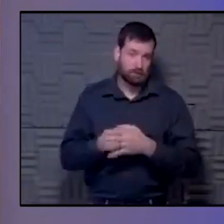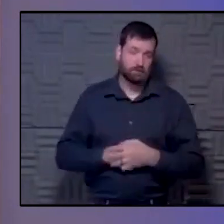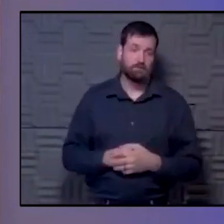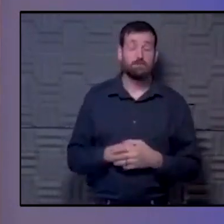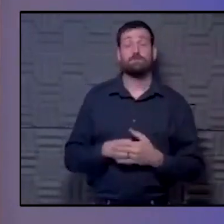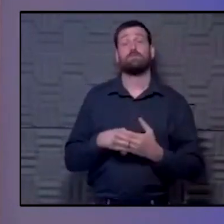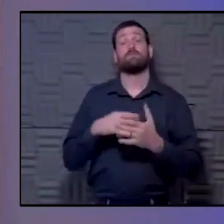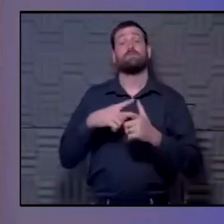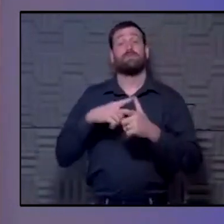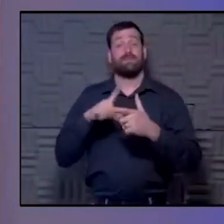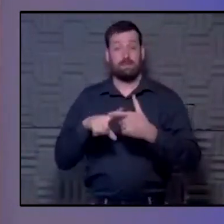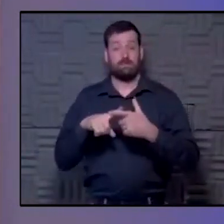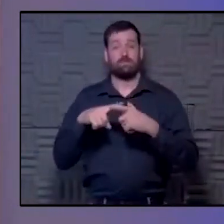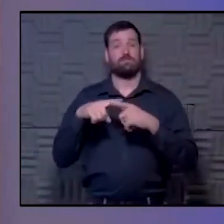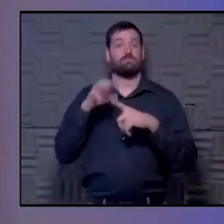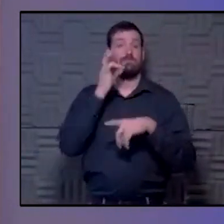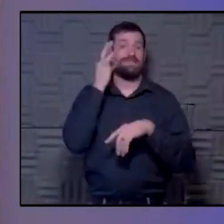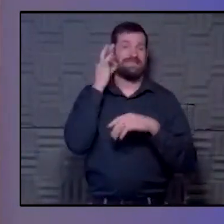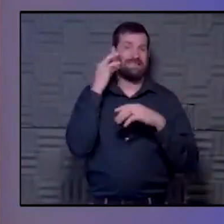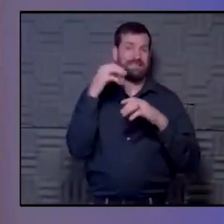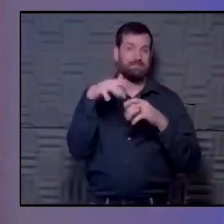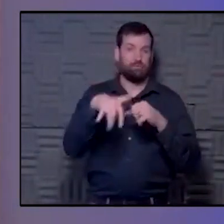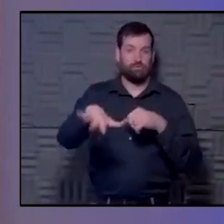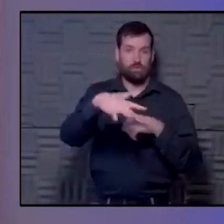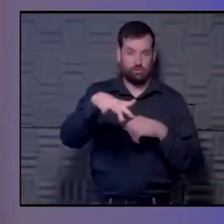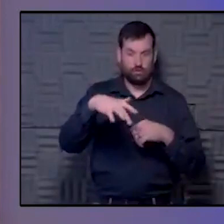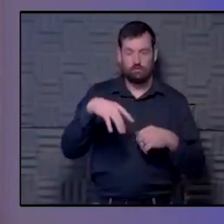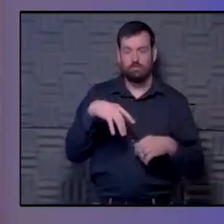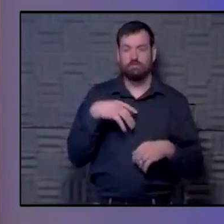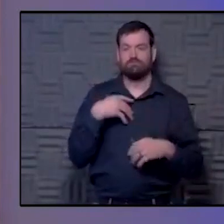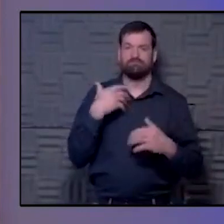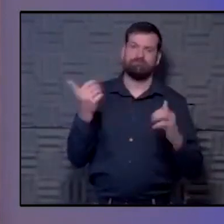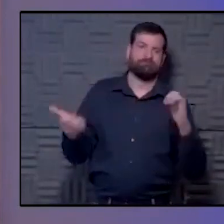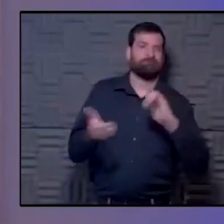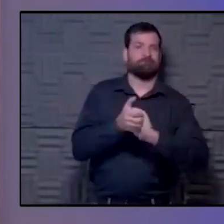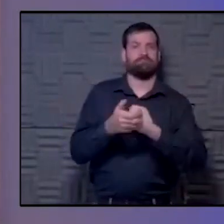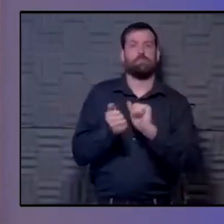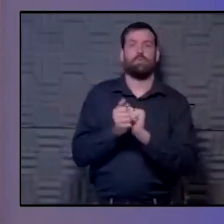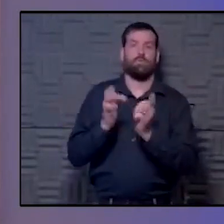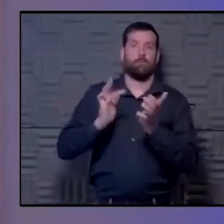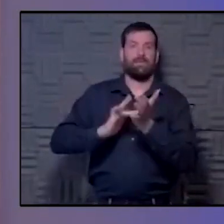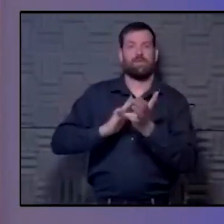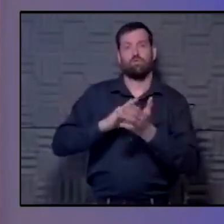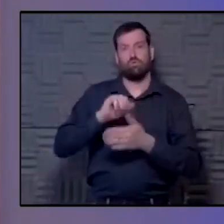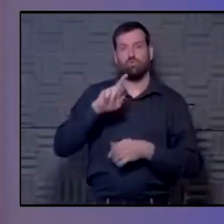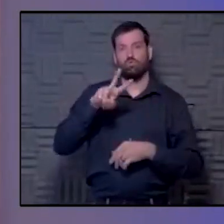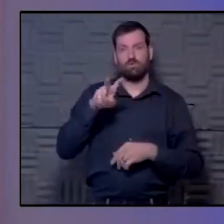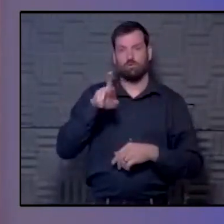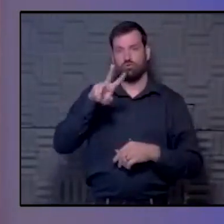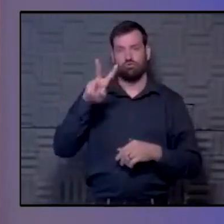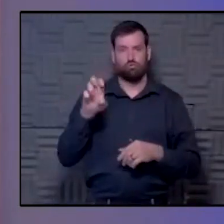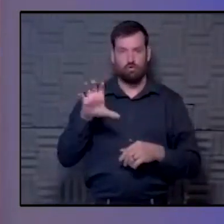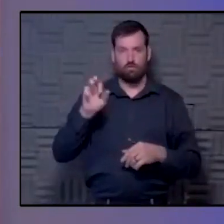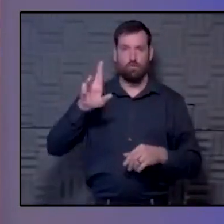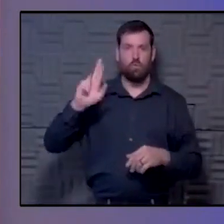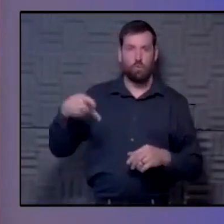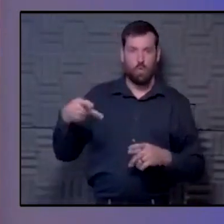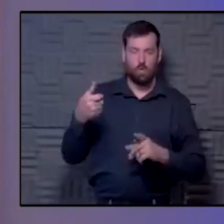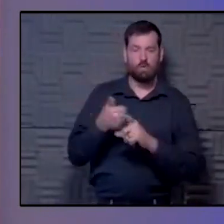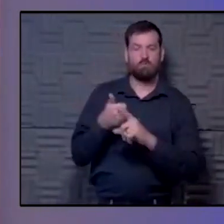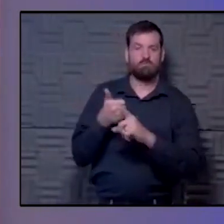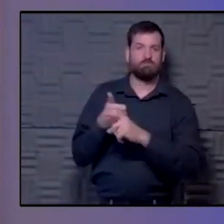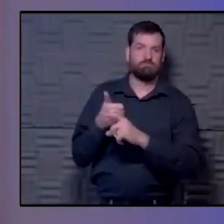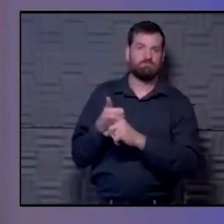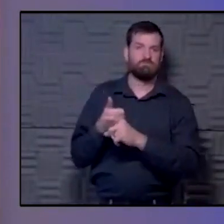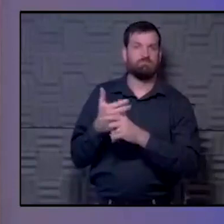then within our Indian reservations, we have worked side by side with the Medical Reserve Corps, and they have been